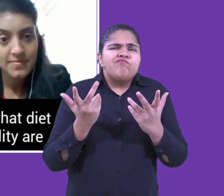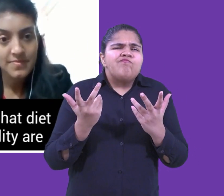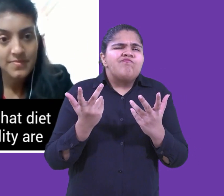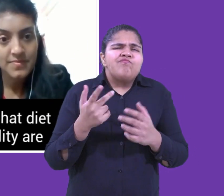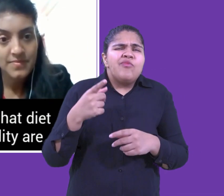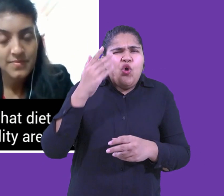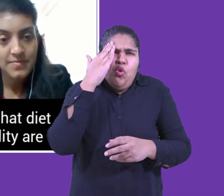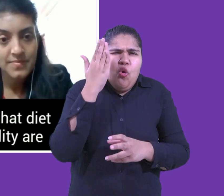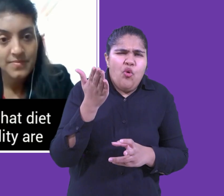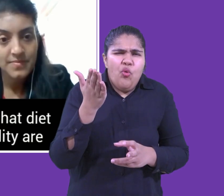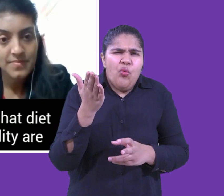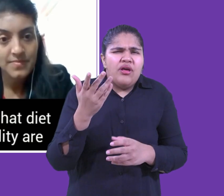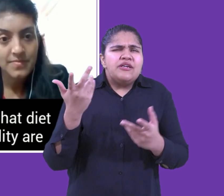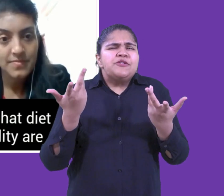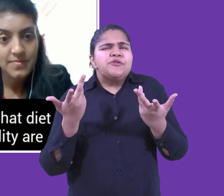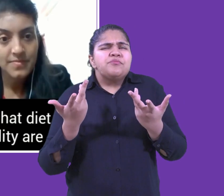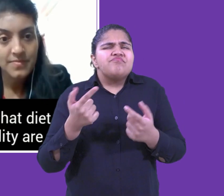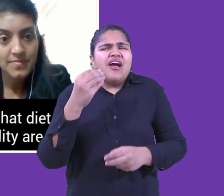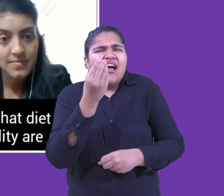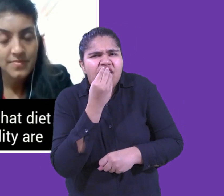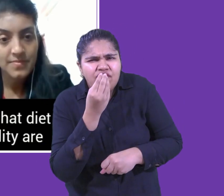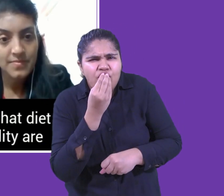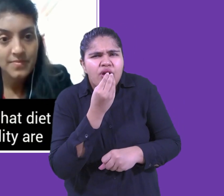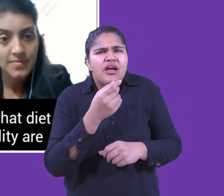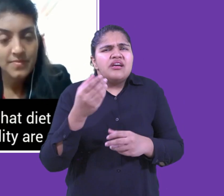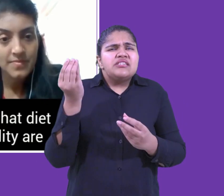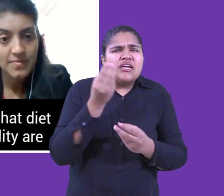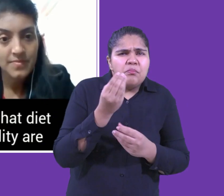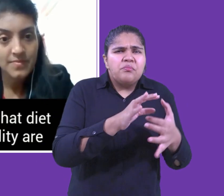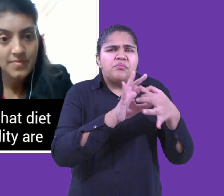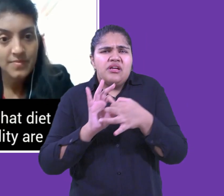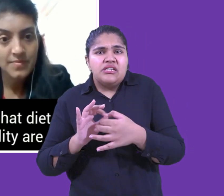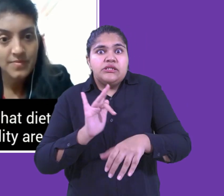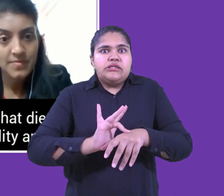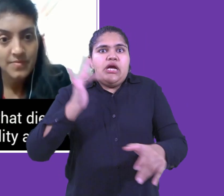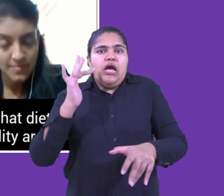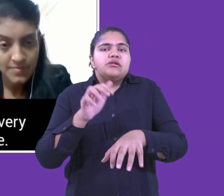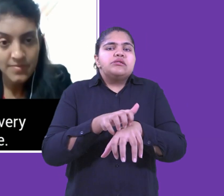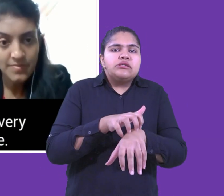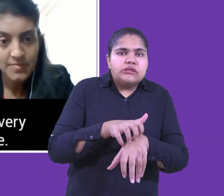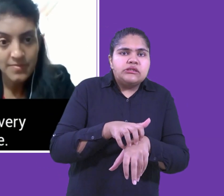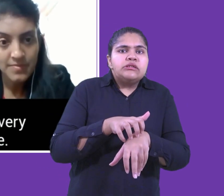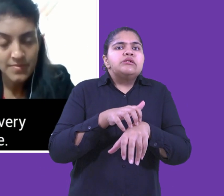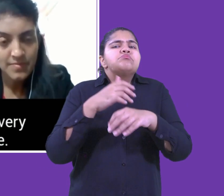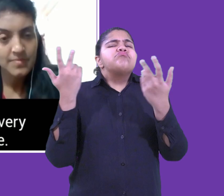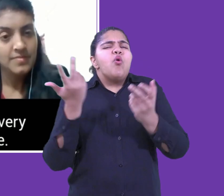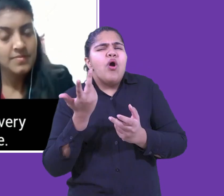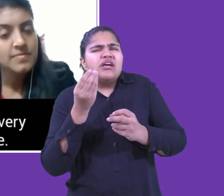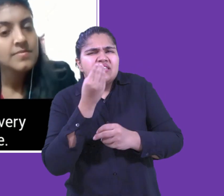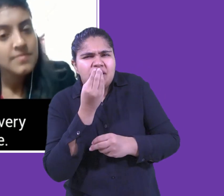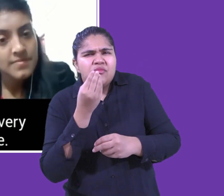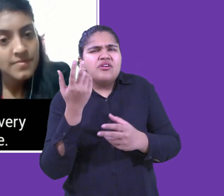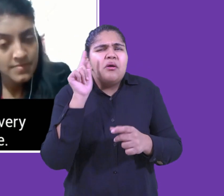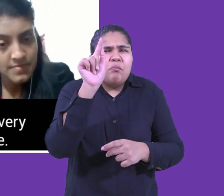the thing you must have known that the diet allergies and that diet incompatibility are the two words which are very important